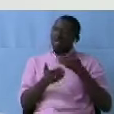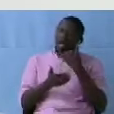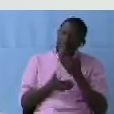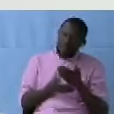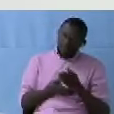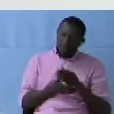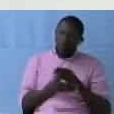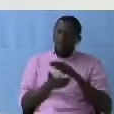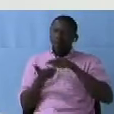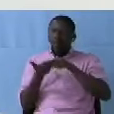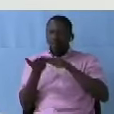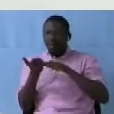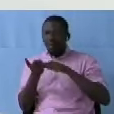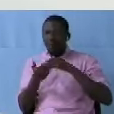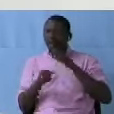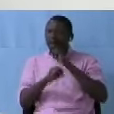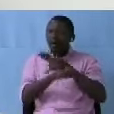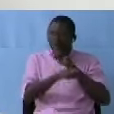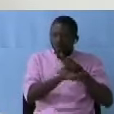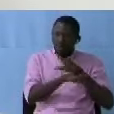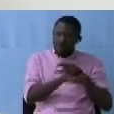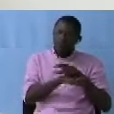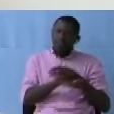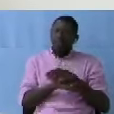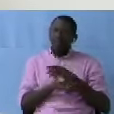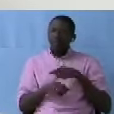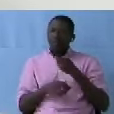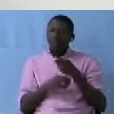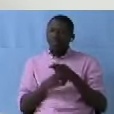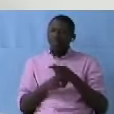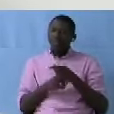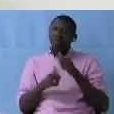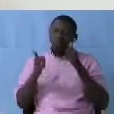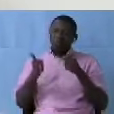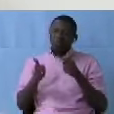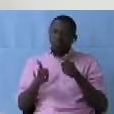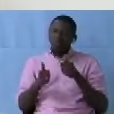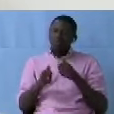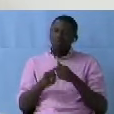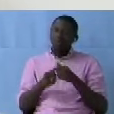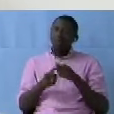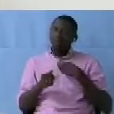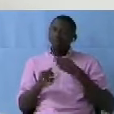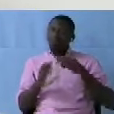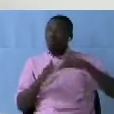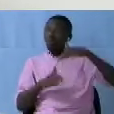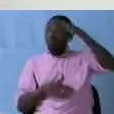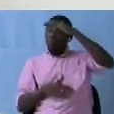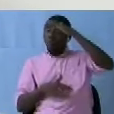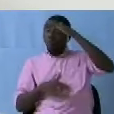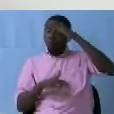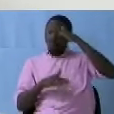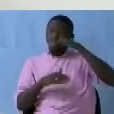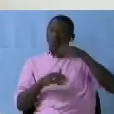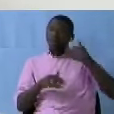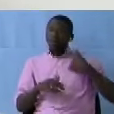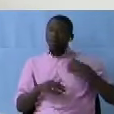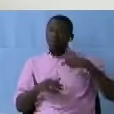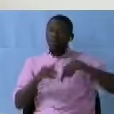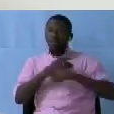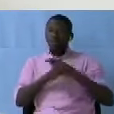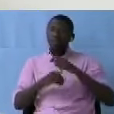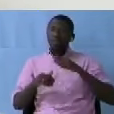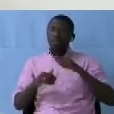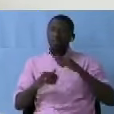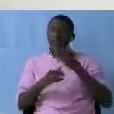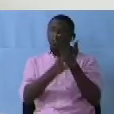of good repute and competency. That means the most senior people in the